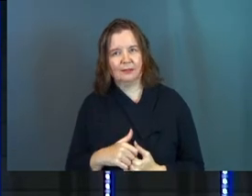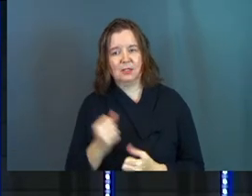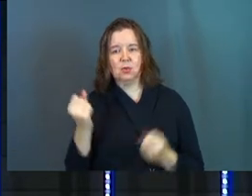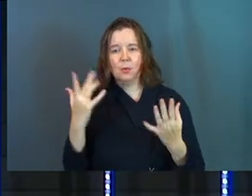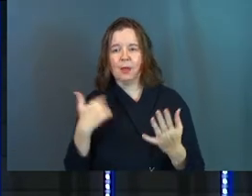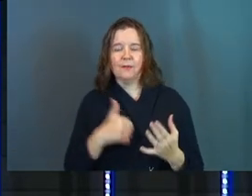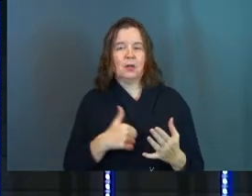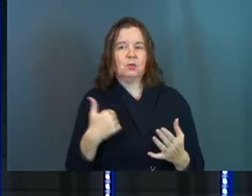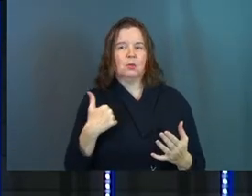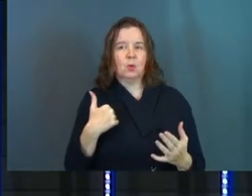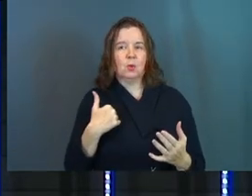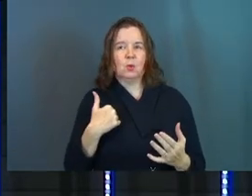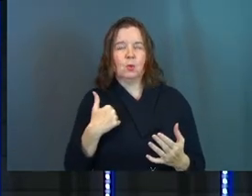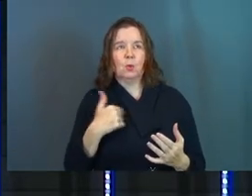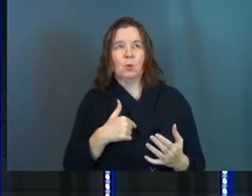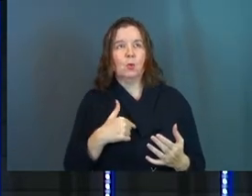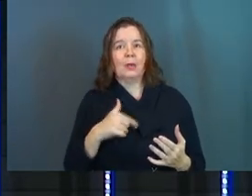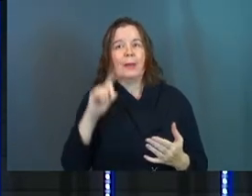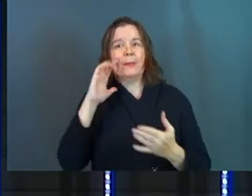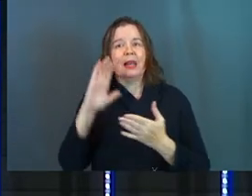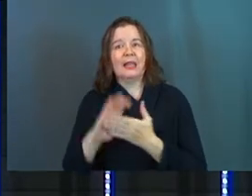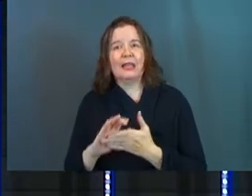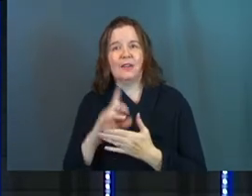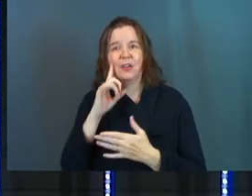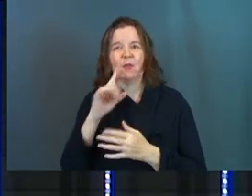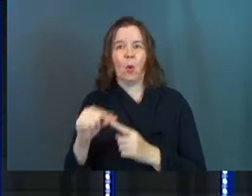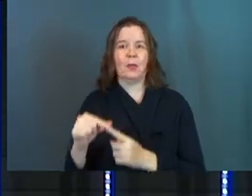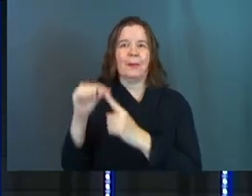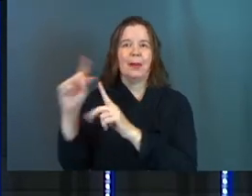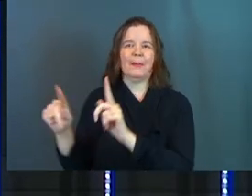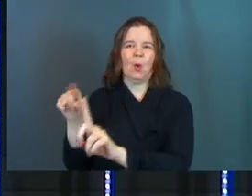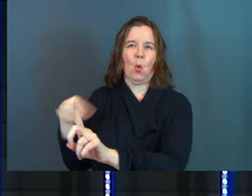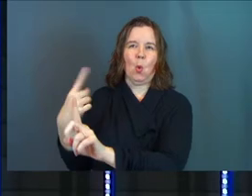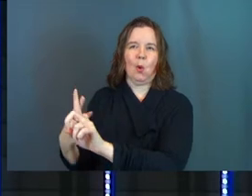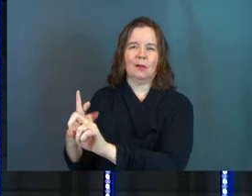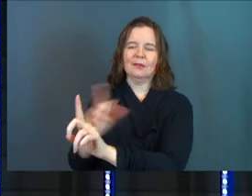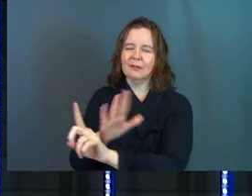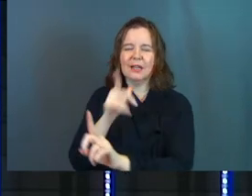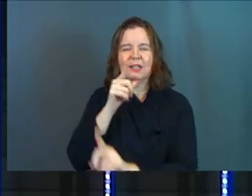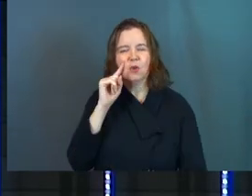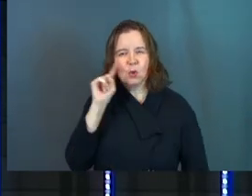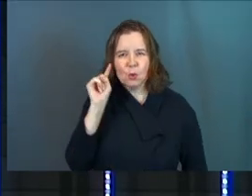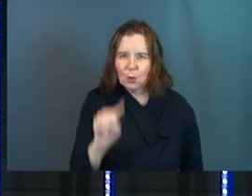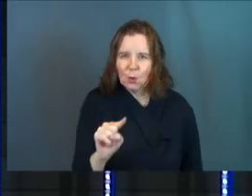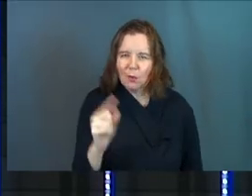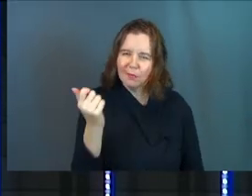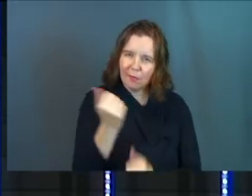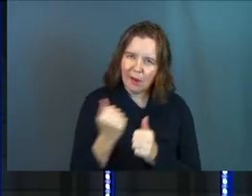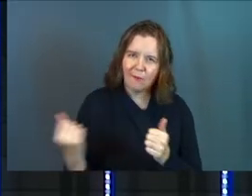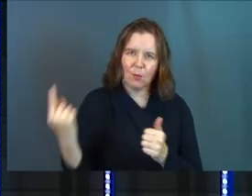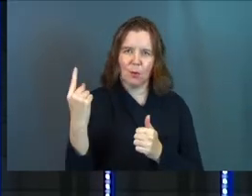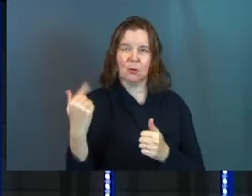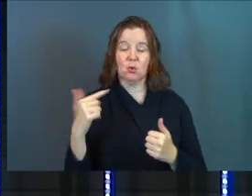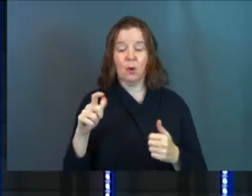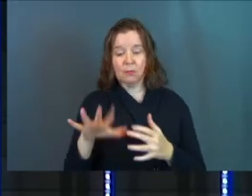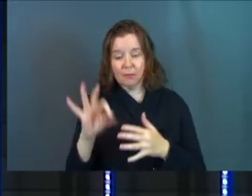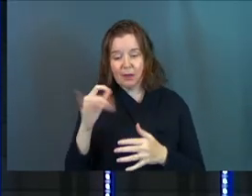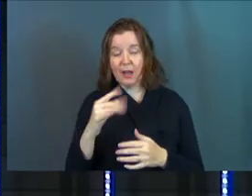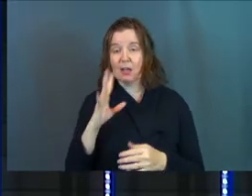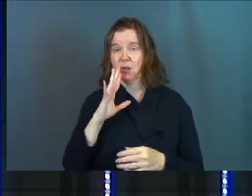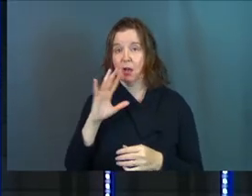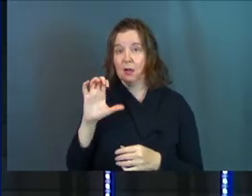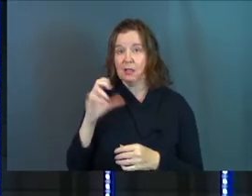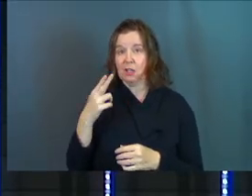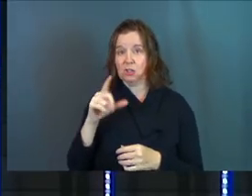So many of us, we believe it's for the special people. It's not for the special people. It's for you. And you've got to find it. I talked